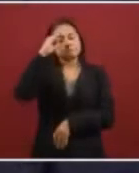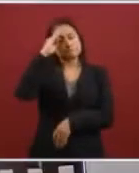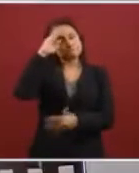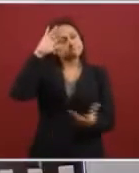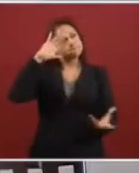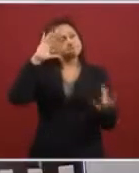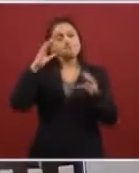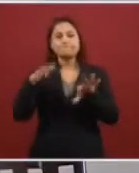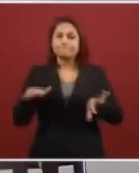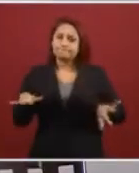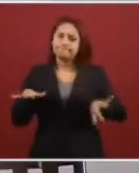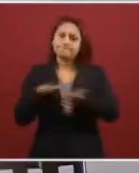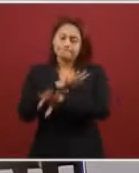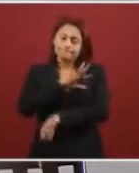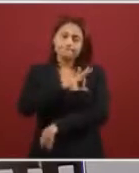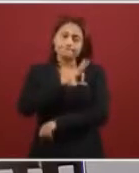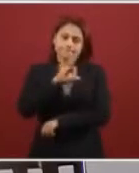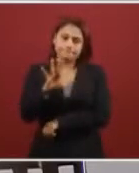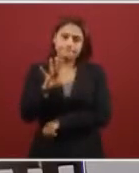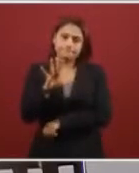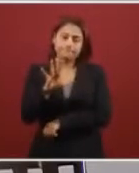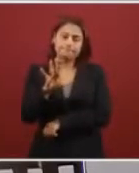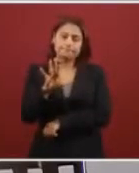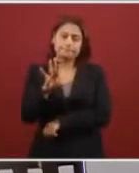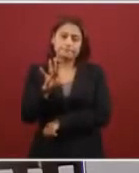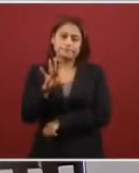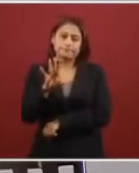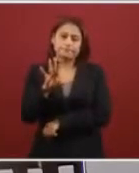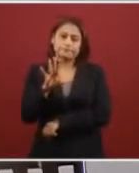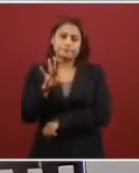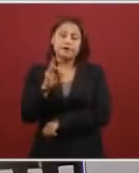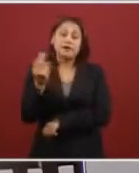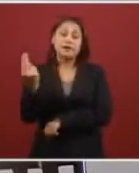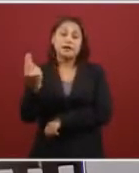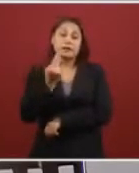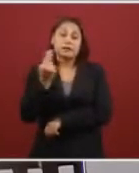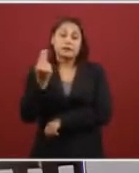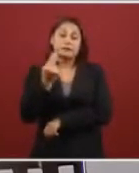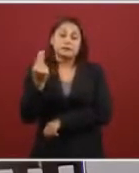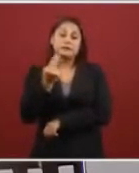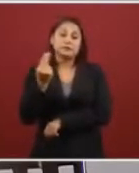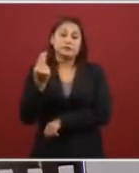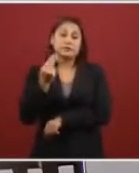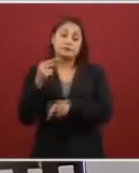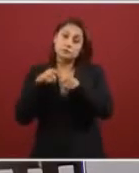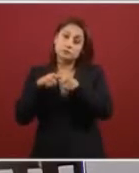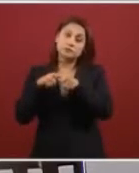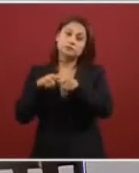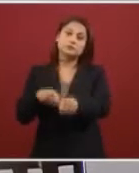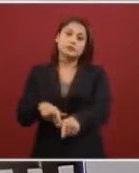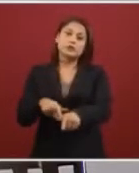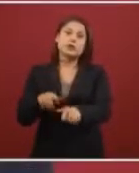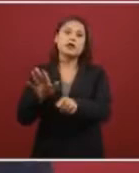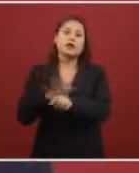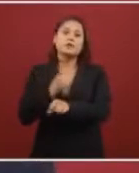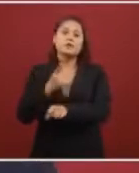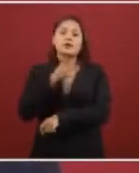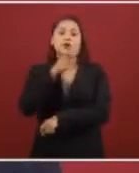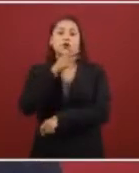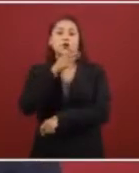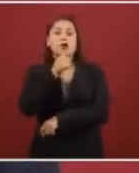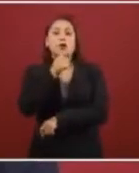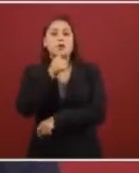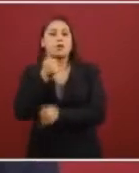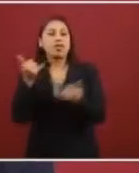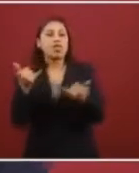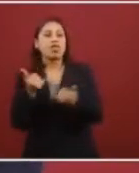borda view and to throw by the wayside. Todo lo que se ha conseguido. Everything that has been así gained. Como no ha resultado